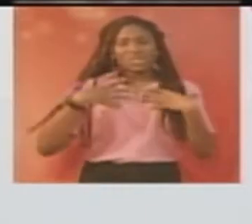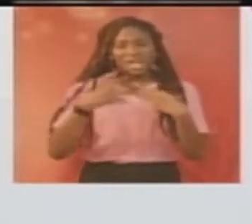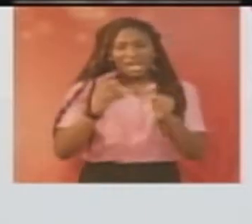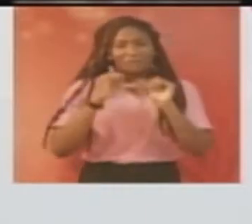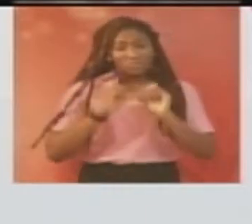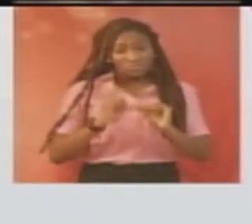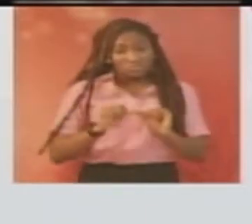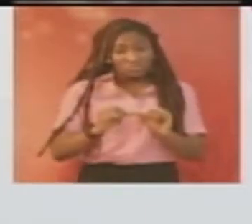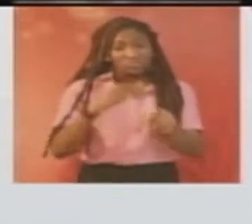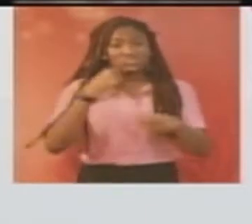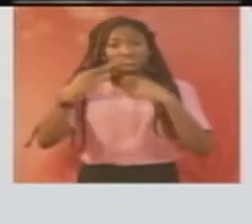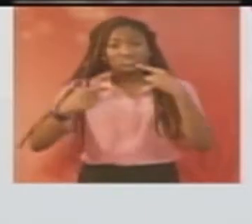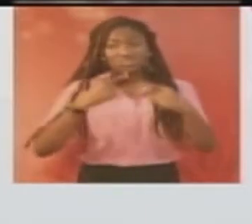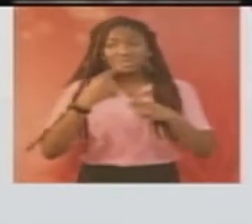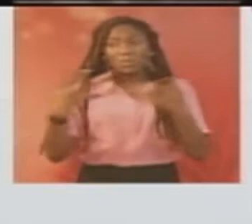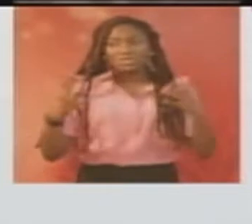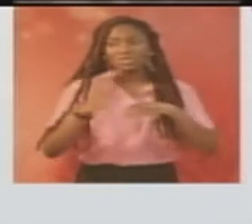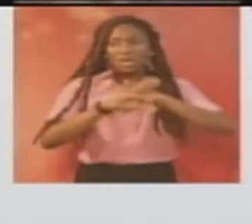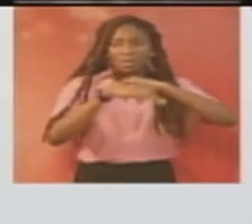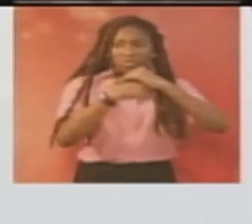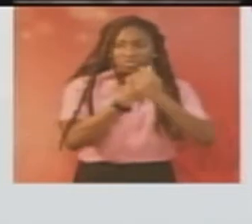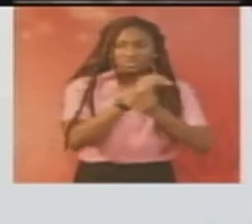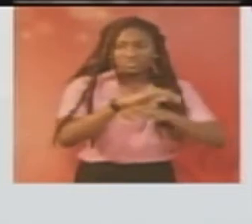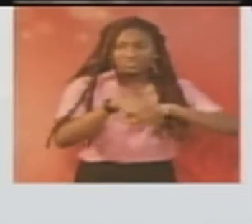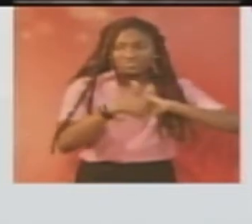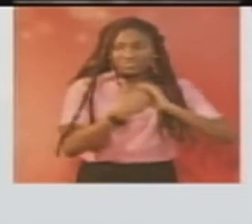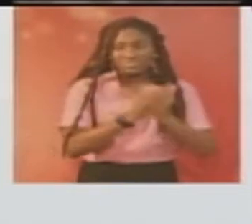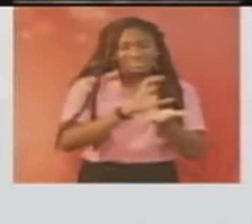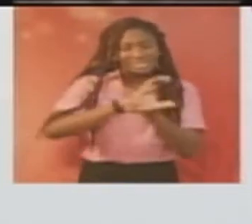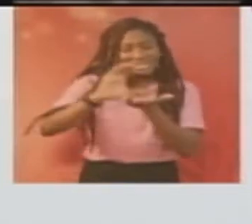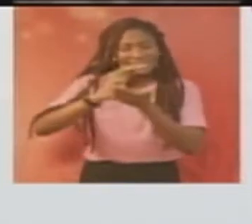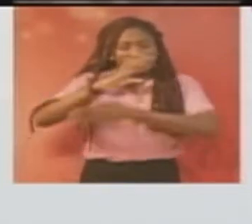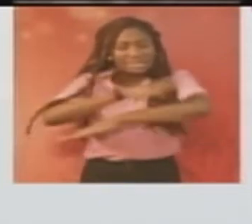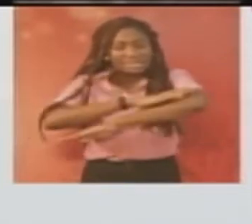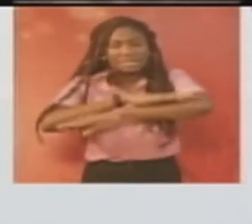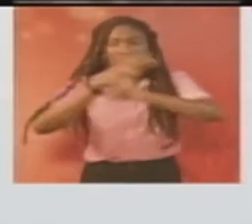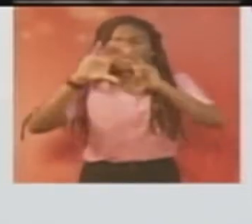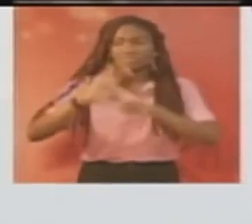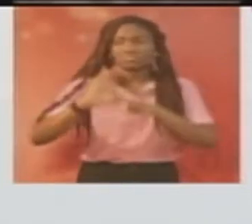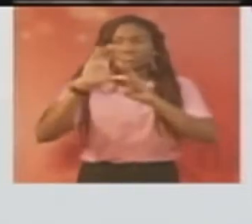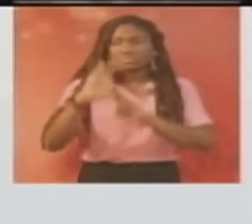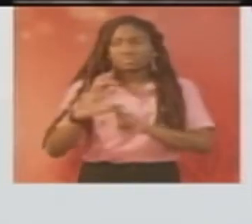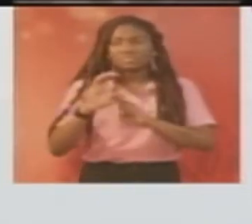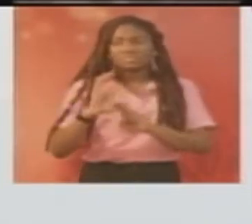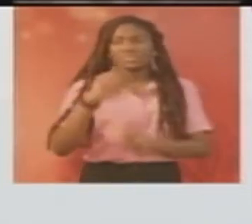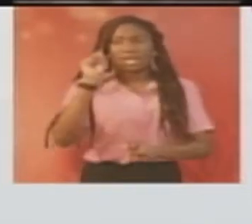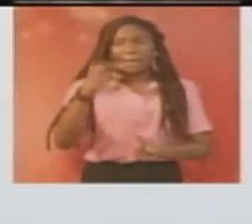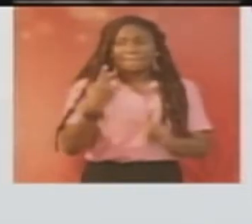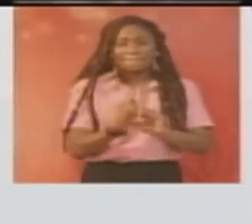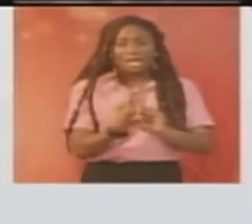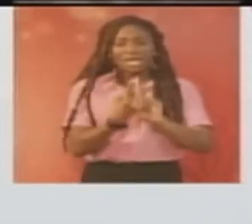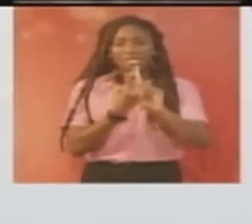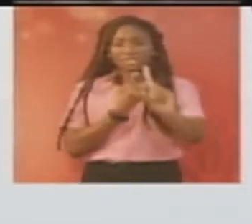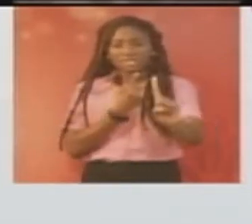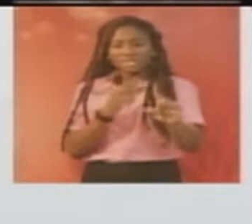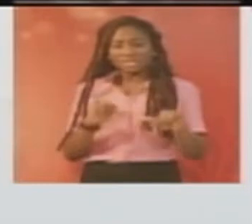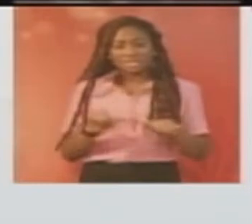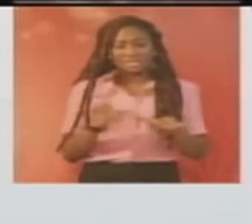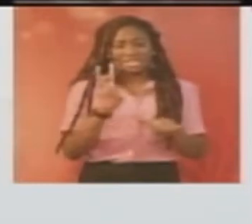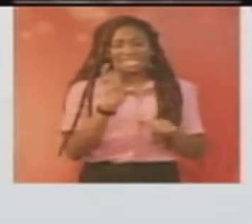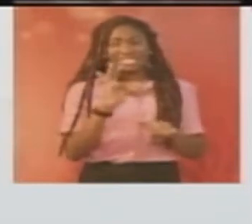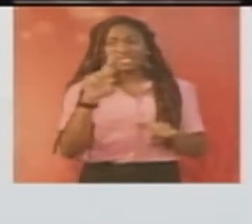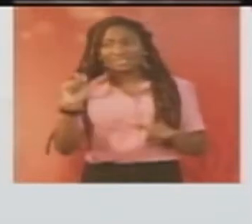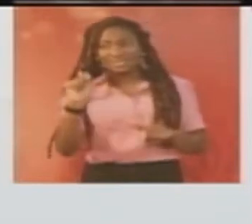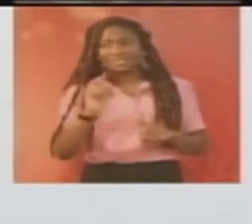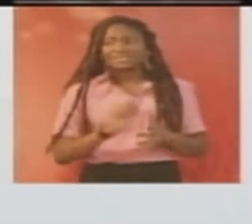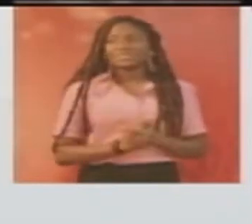to reinforce. Wash or sanitize your hands and clean frequently touched surfaces. Maintain at least 6